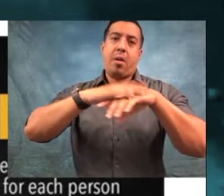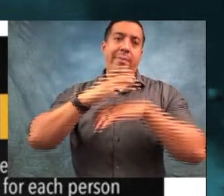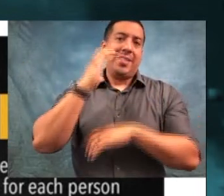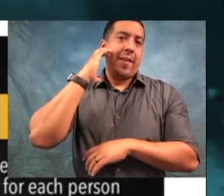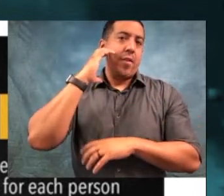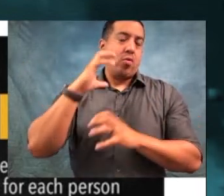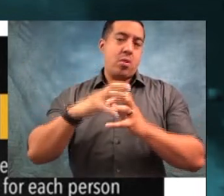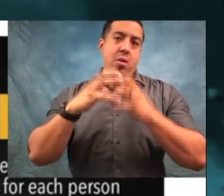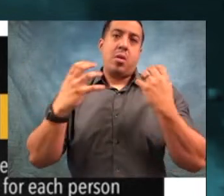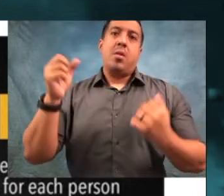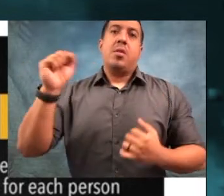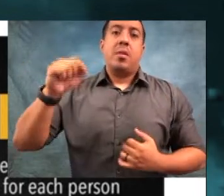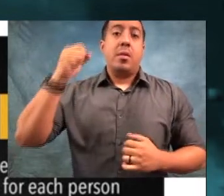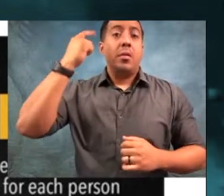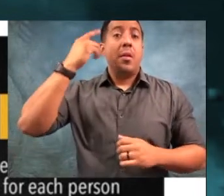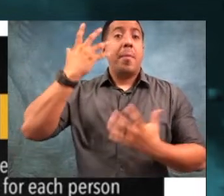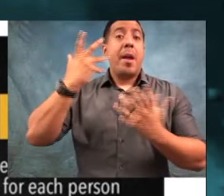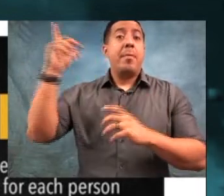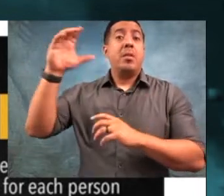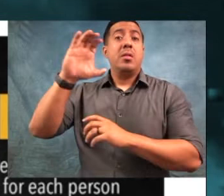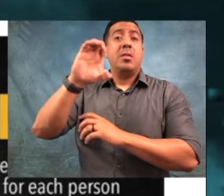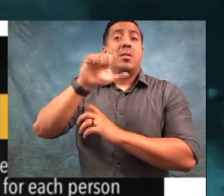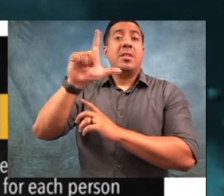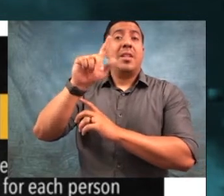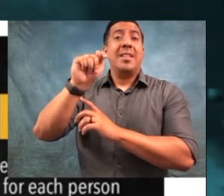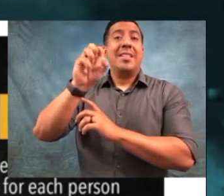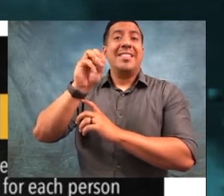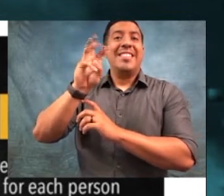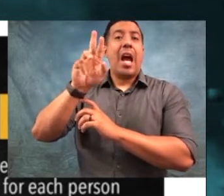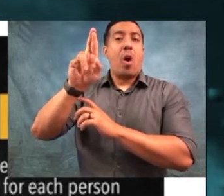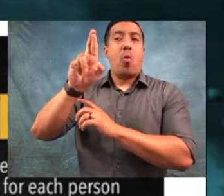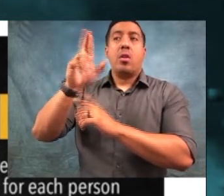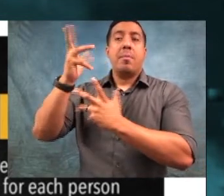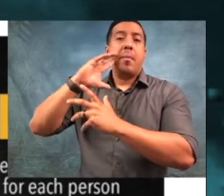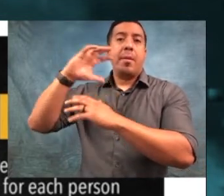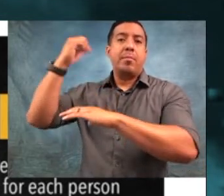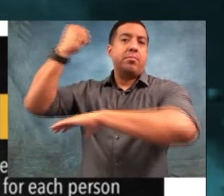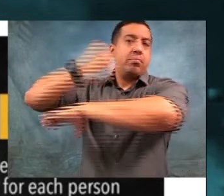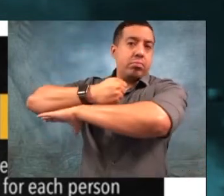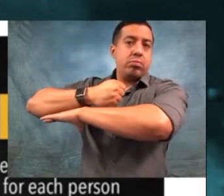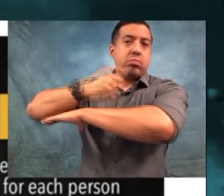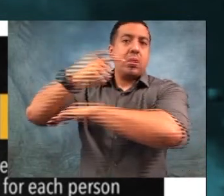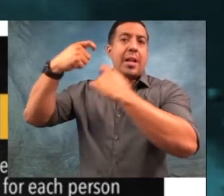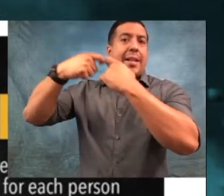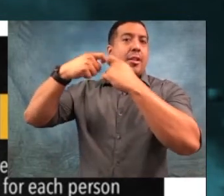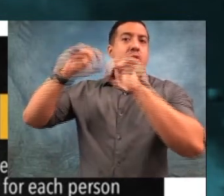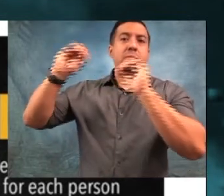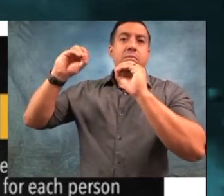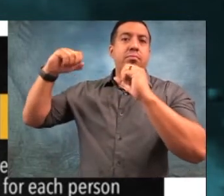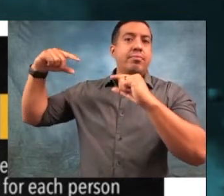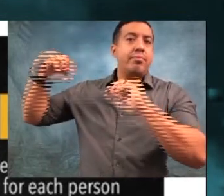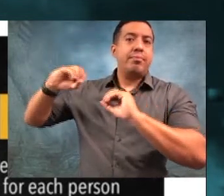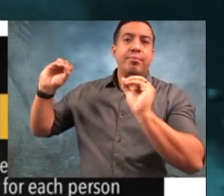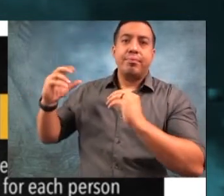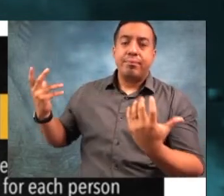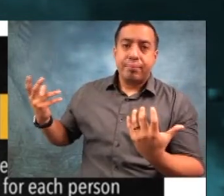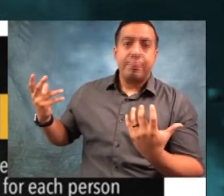we rely on our cell phones so much now, but remember, the cell towers may be down, you may be without